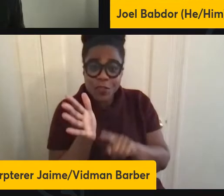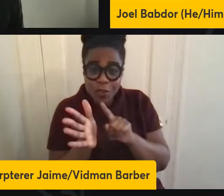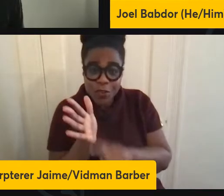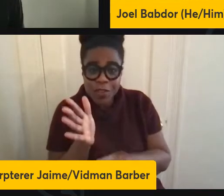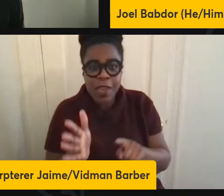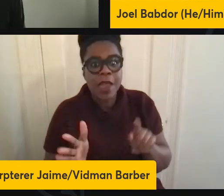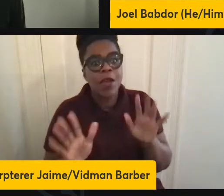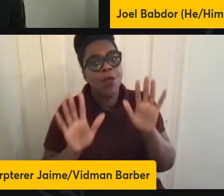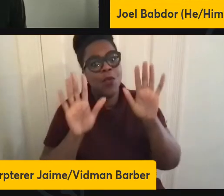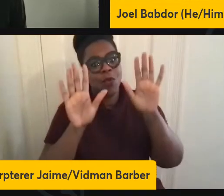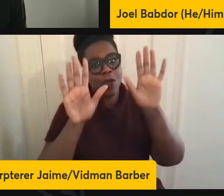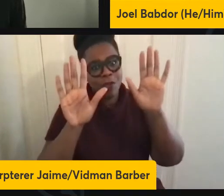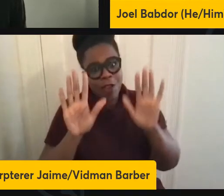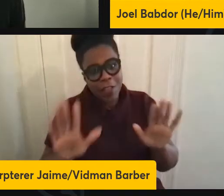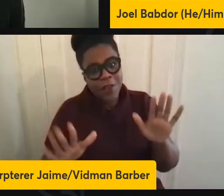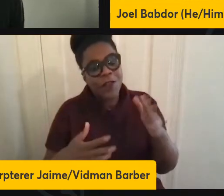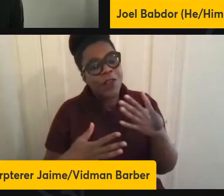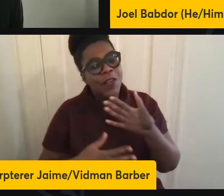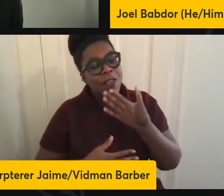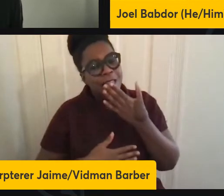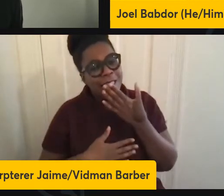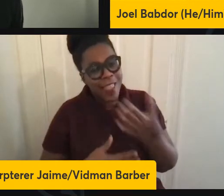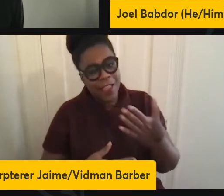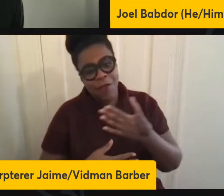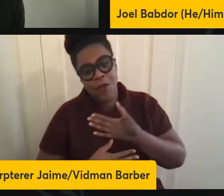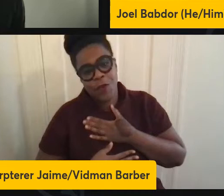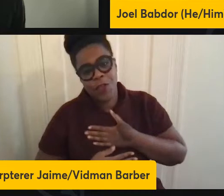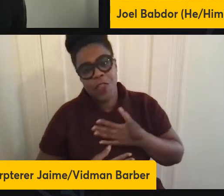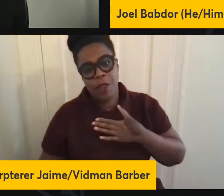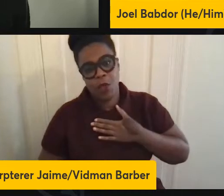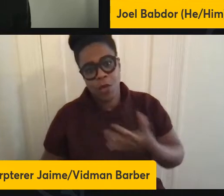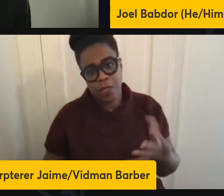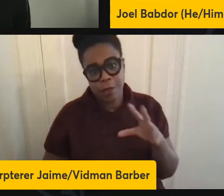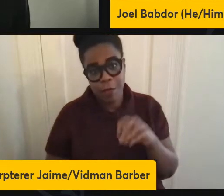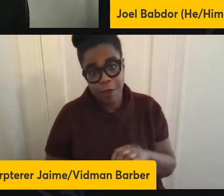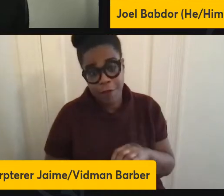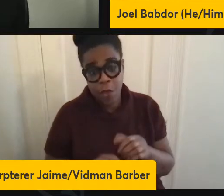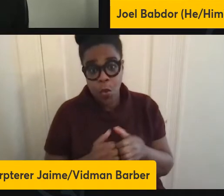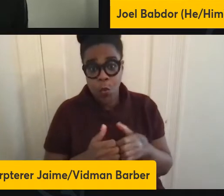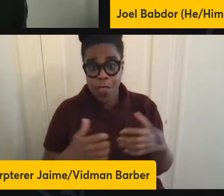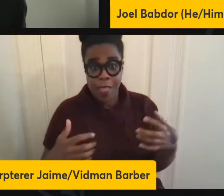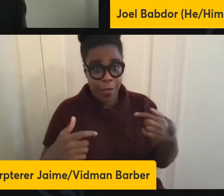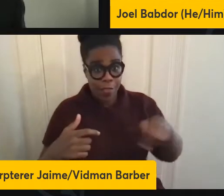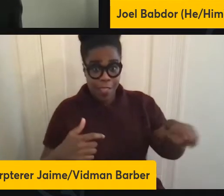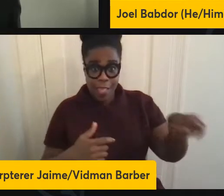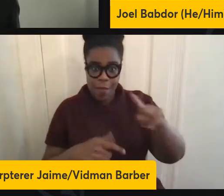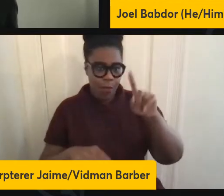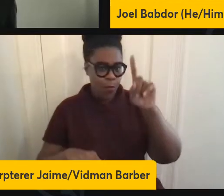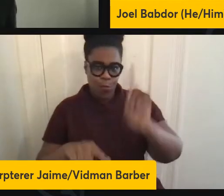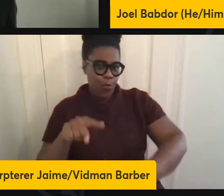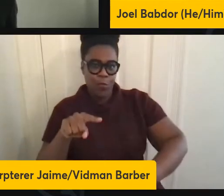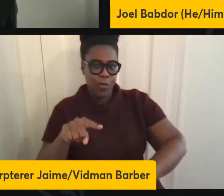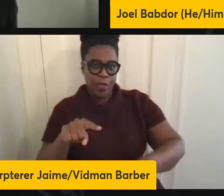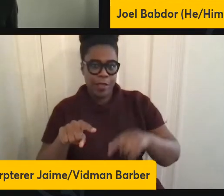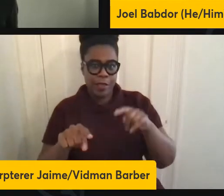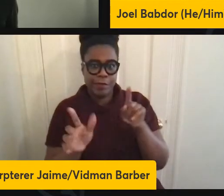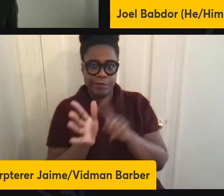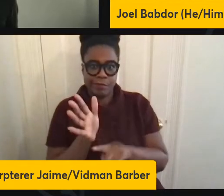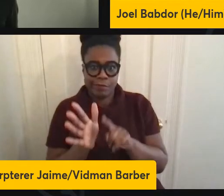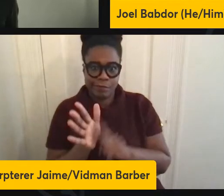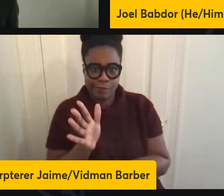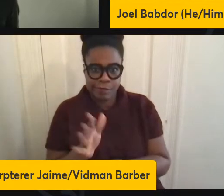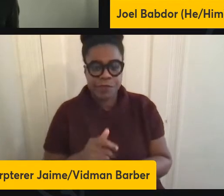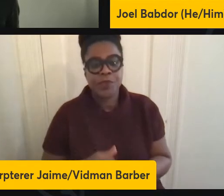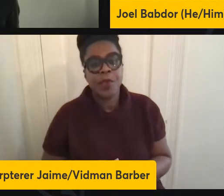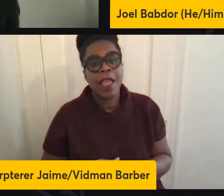and thankful for their willingness to participate, because without them we couldn't do this. And then